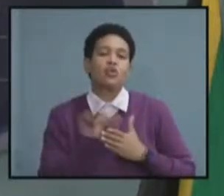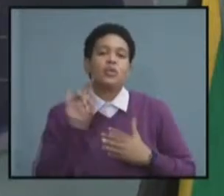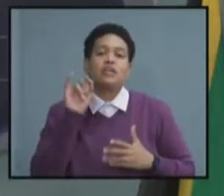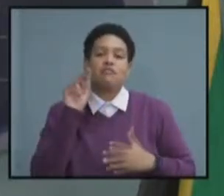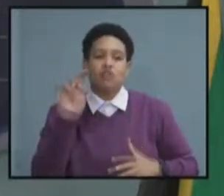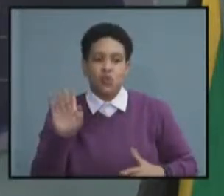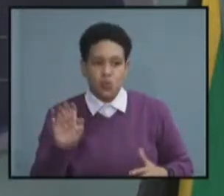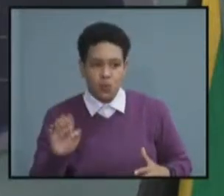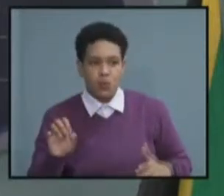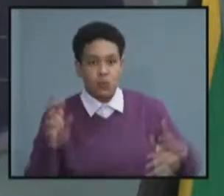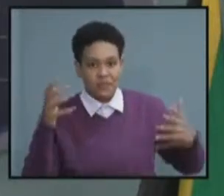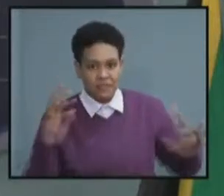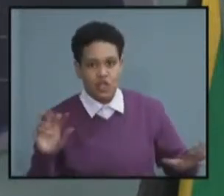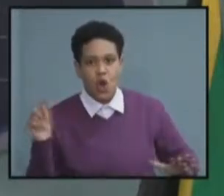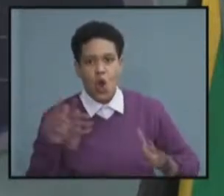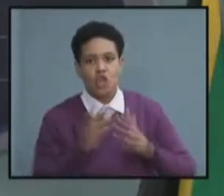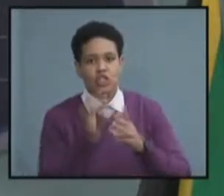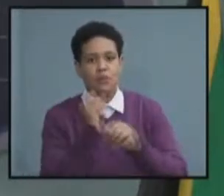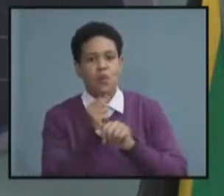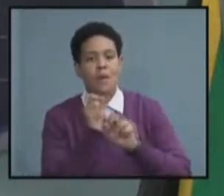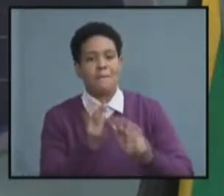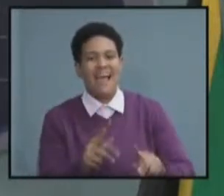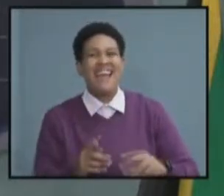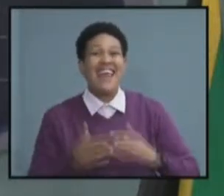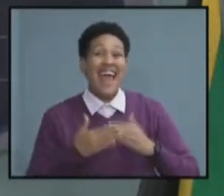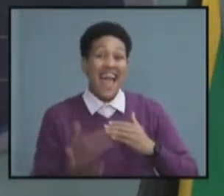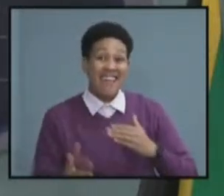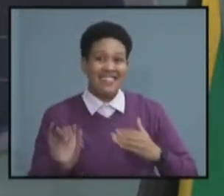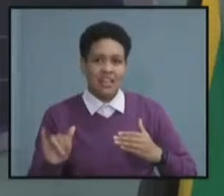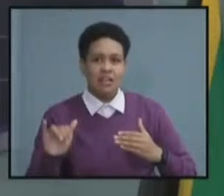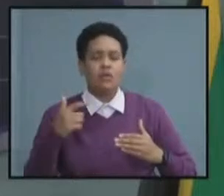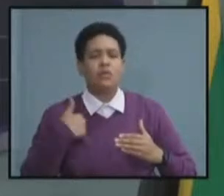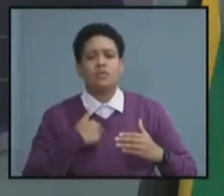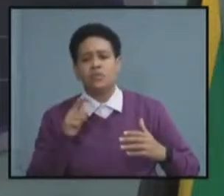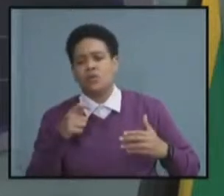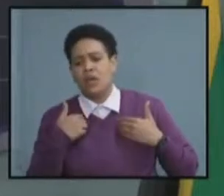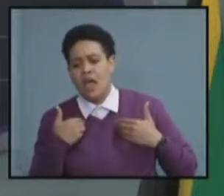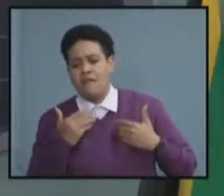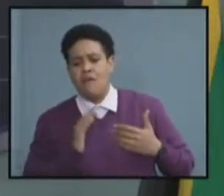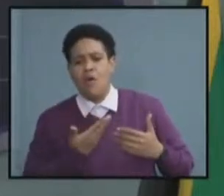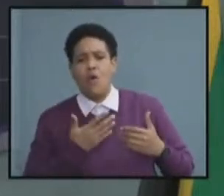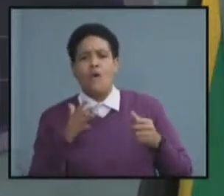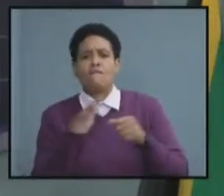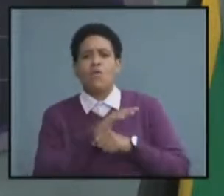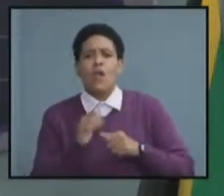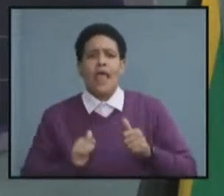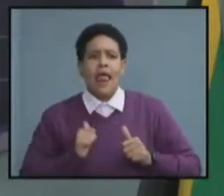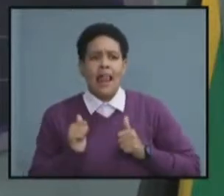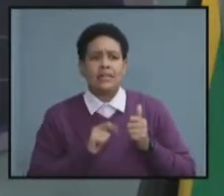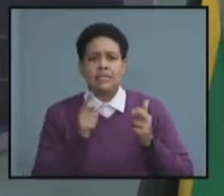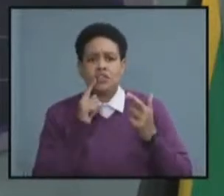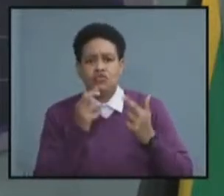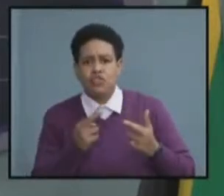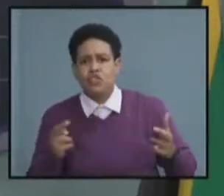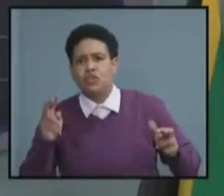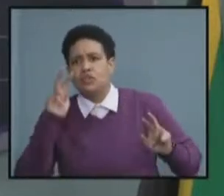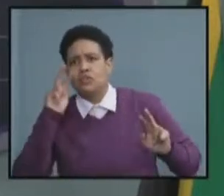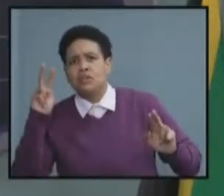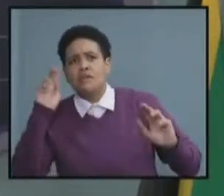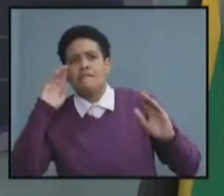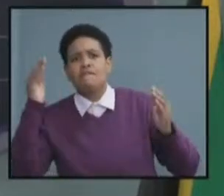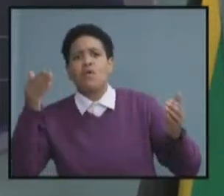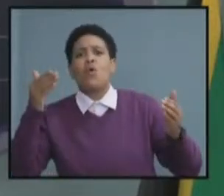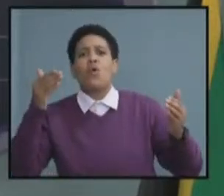in June. And then thereafter, we should have our full energy and resources to